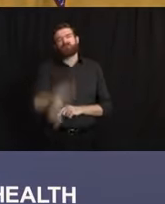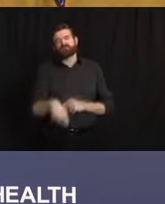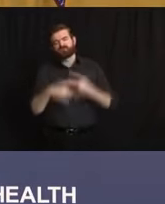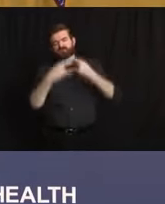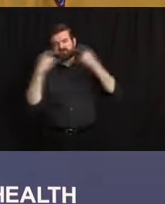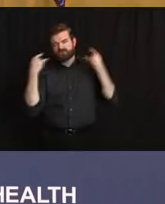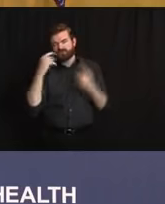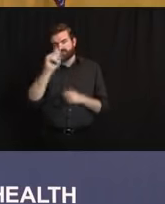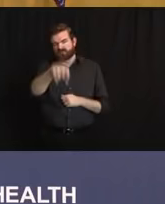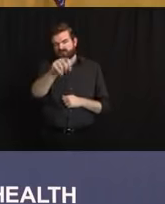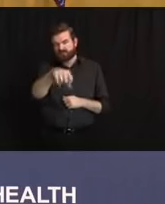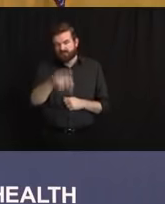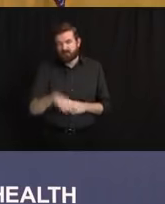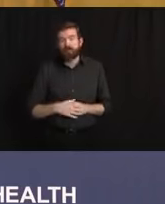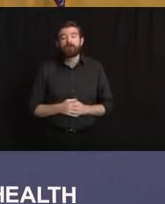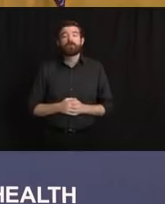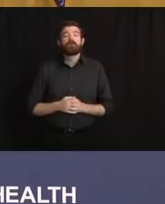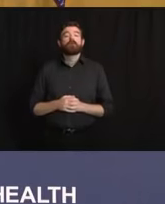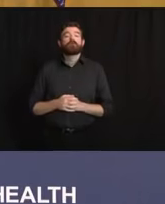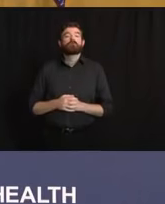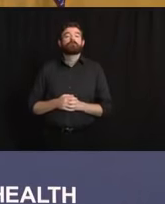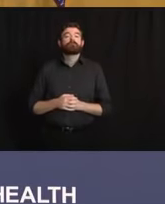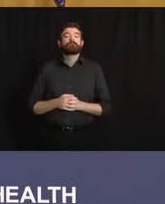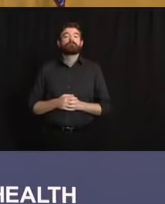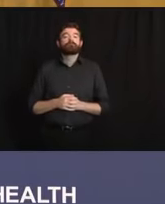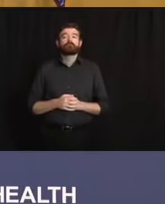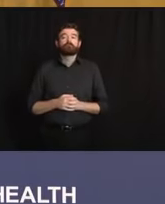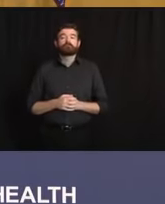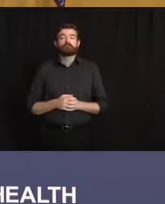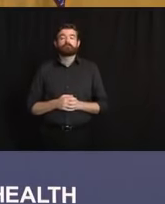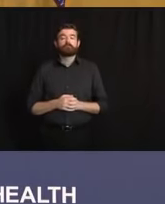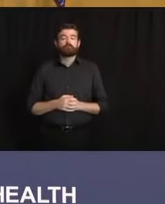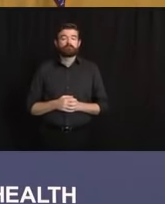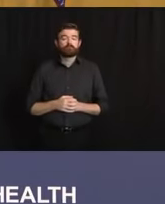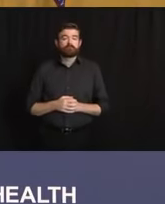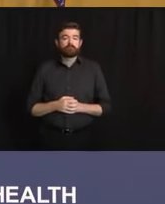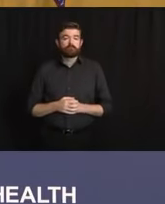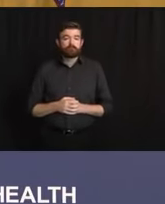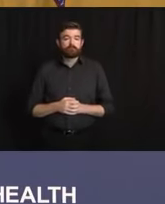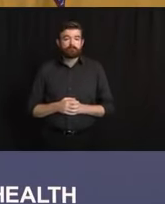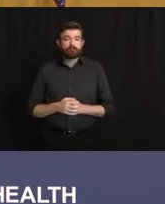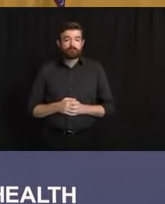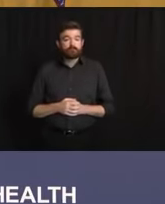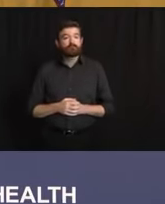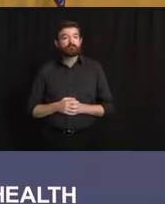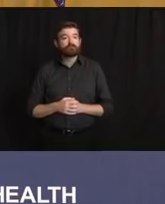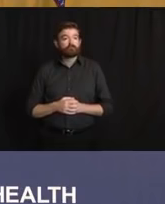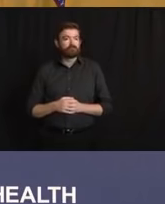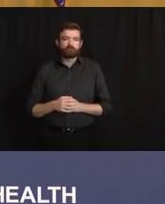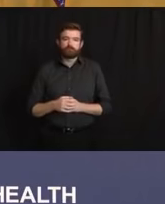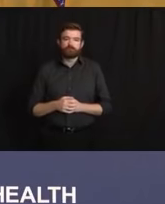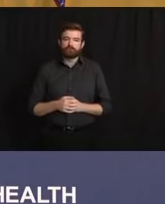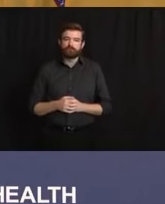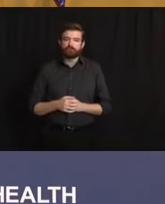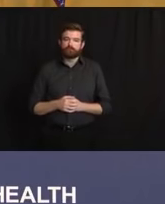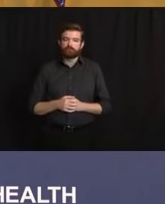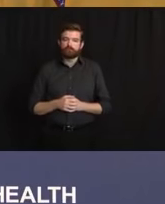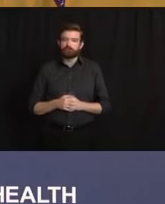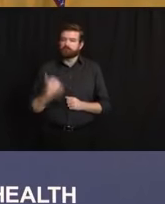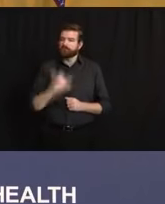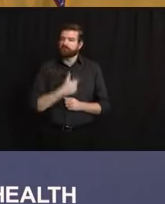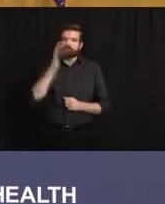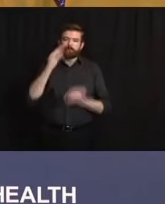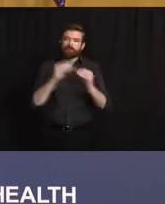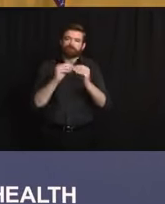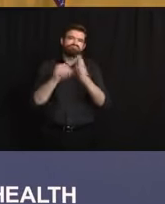face covering. And if anything, I think we're going to get more belligerent about face coverings as opposed to less. Weddings, we hope to